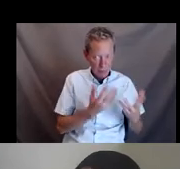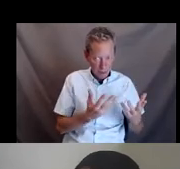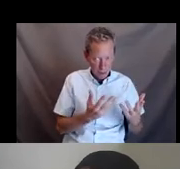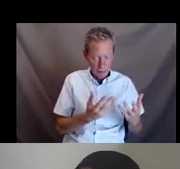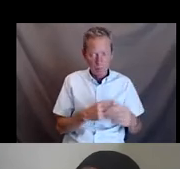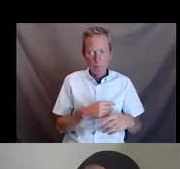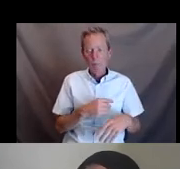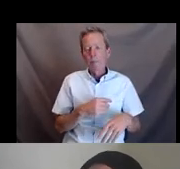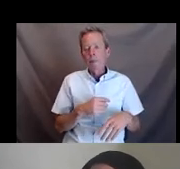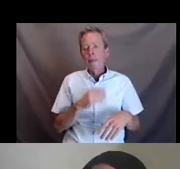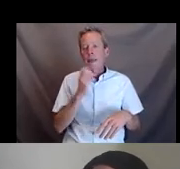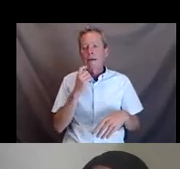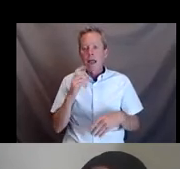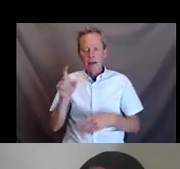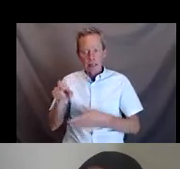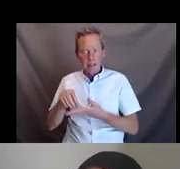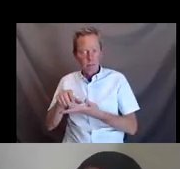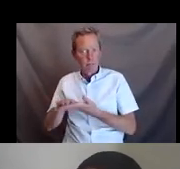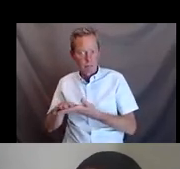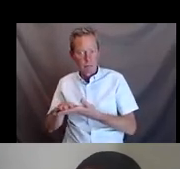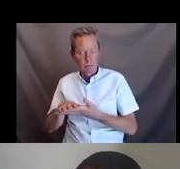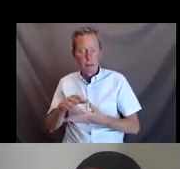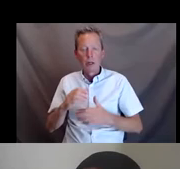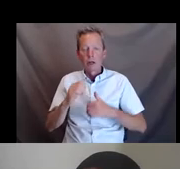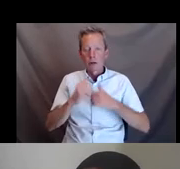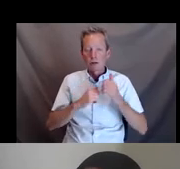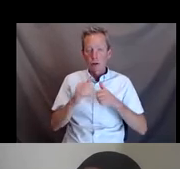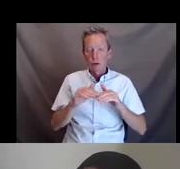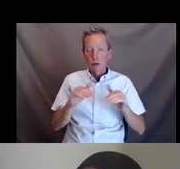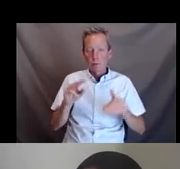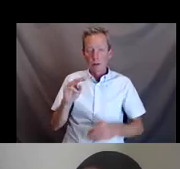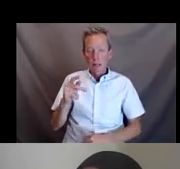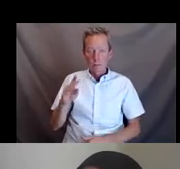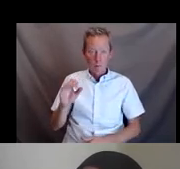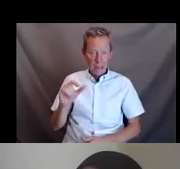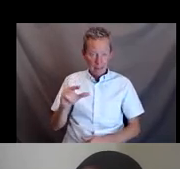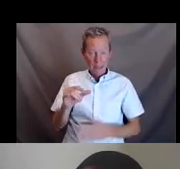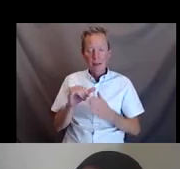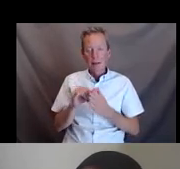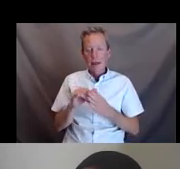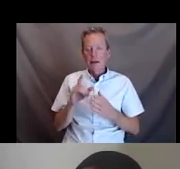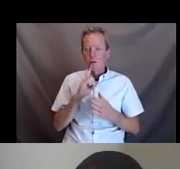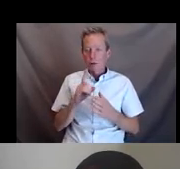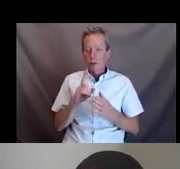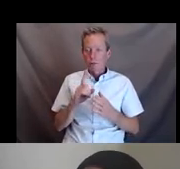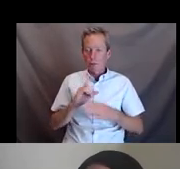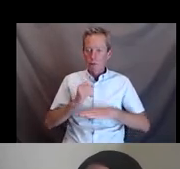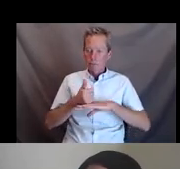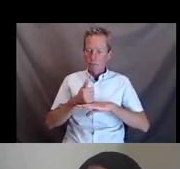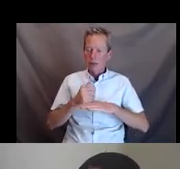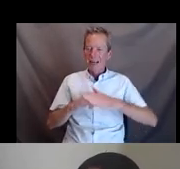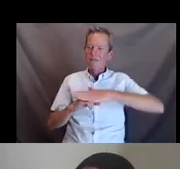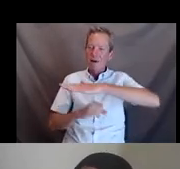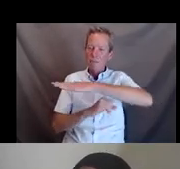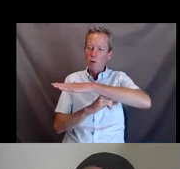be captured and documented? So in our structure, leveling, and mapping phase, that's really where we form that framework for what our